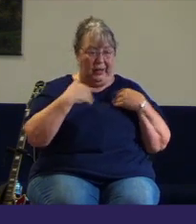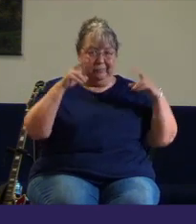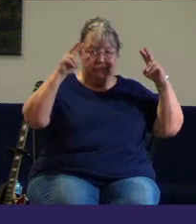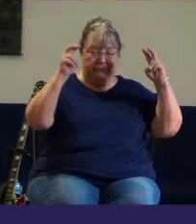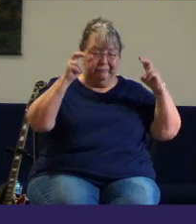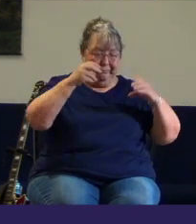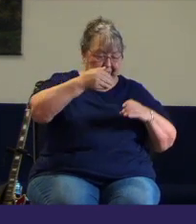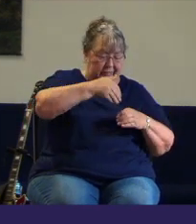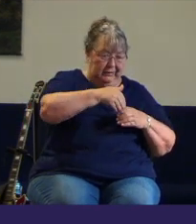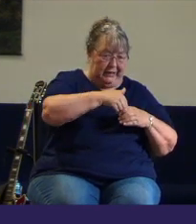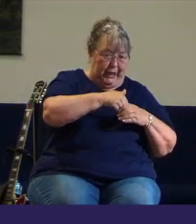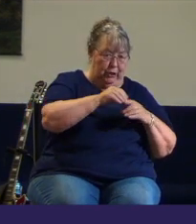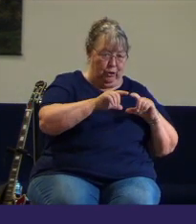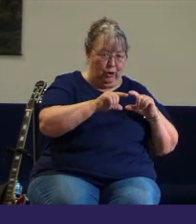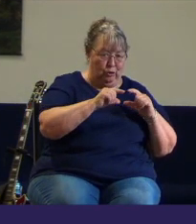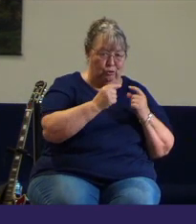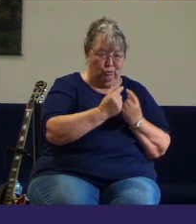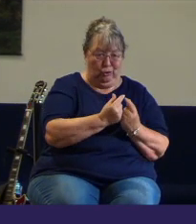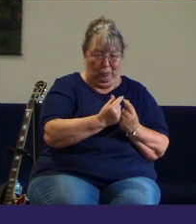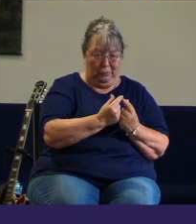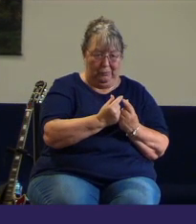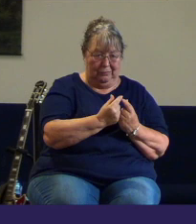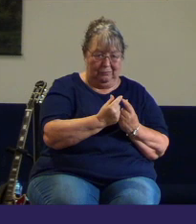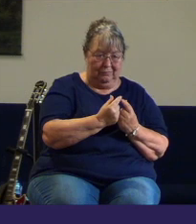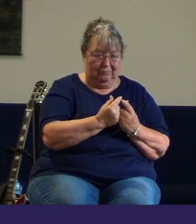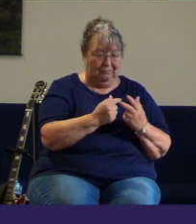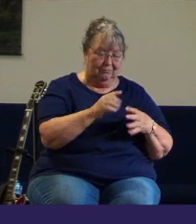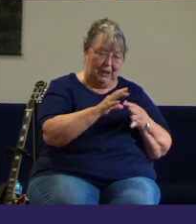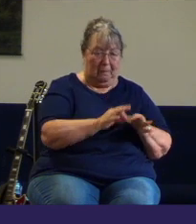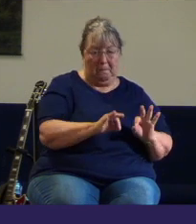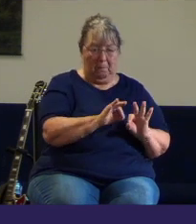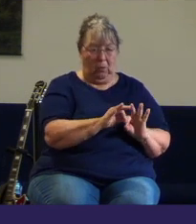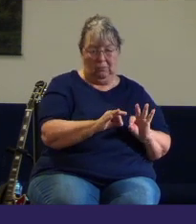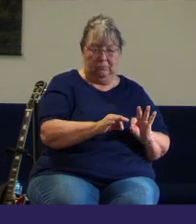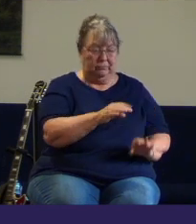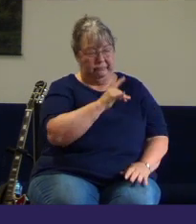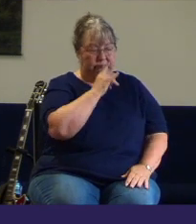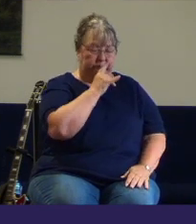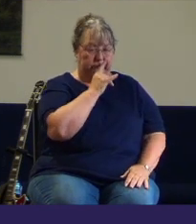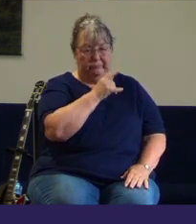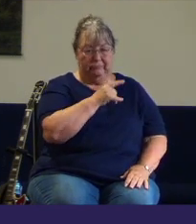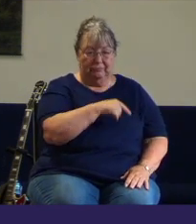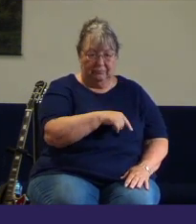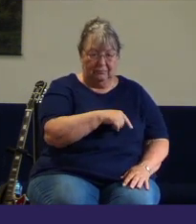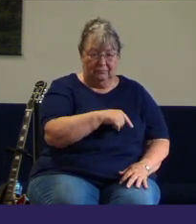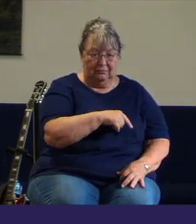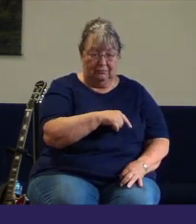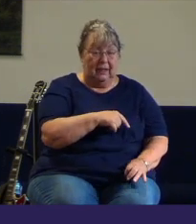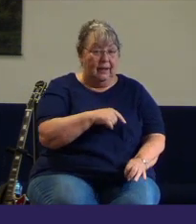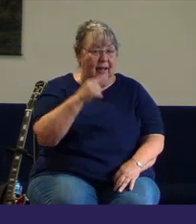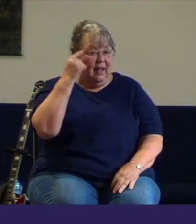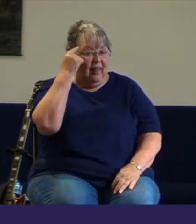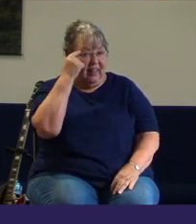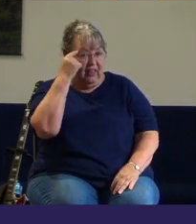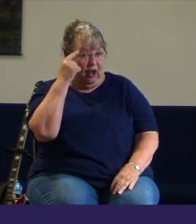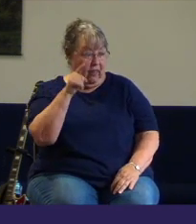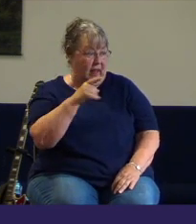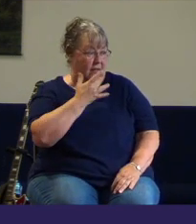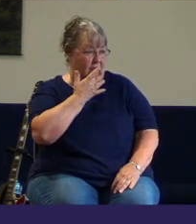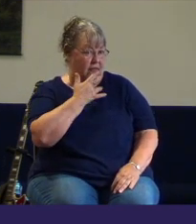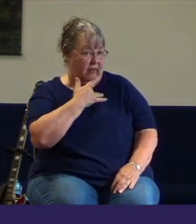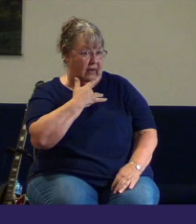there was three people that were very, very close to Jesus, and they thought because they were of that inner group that they were the